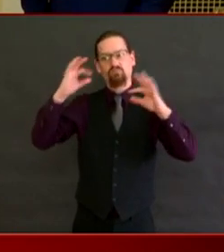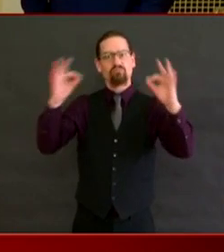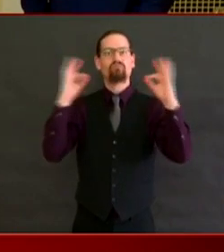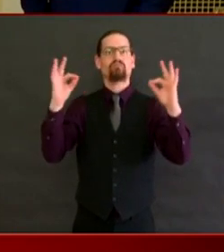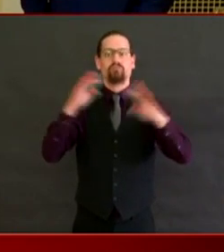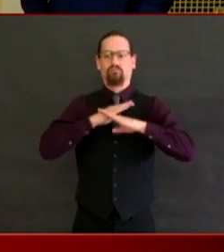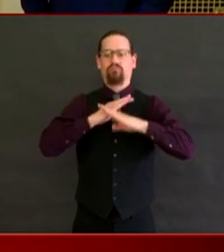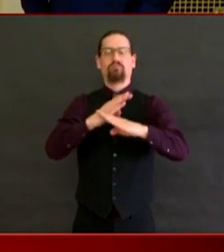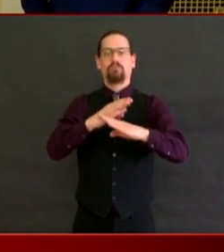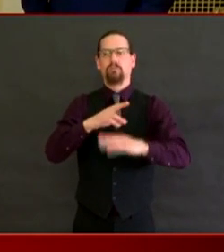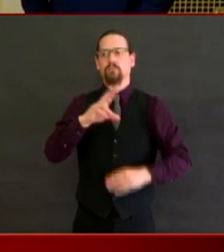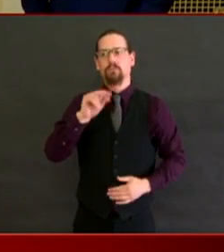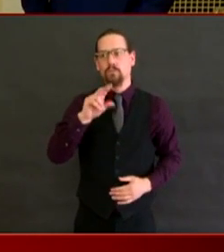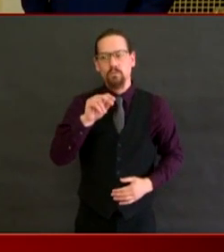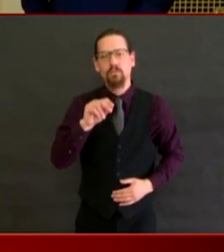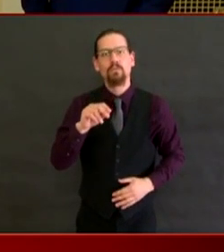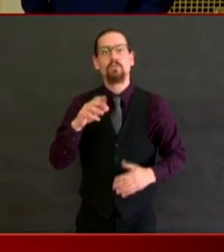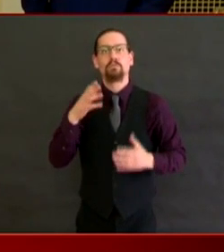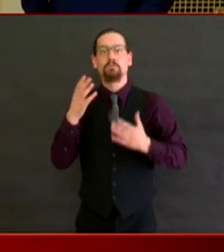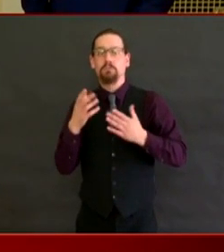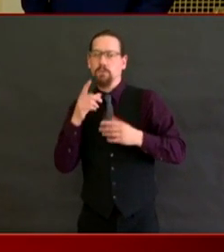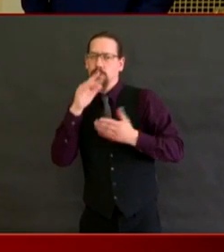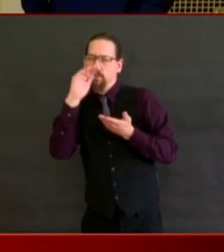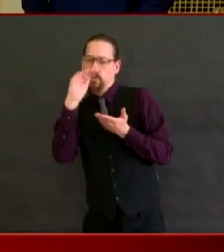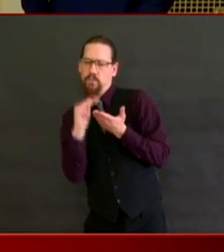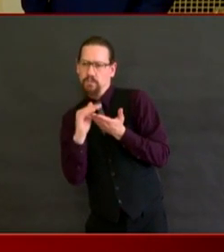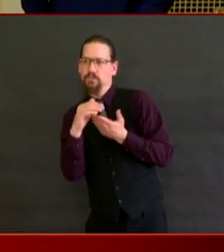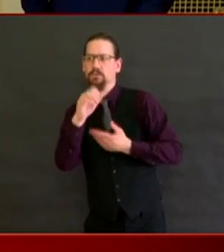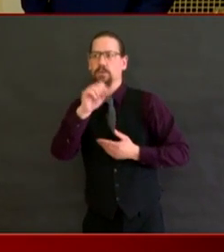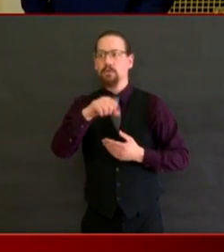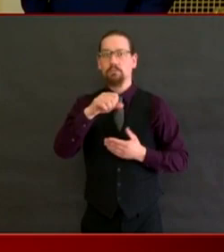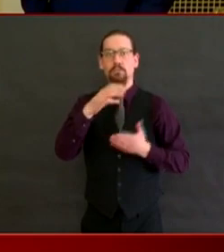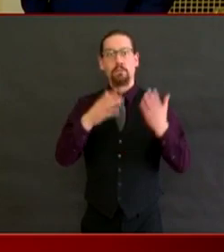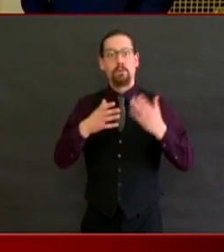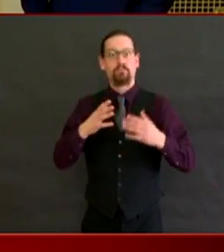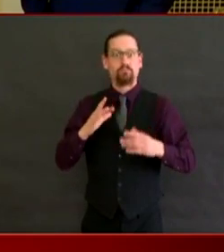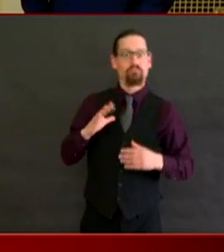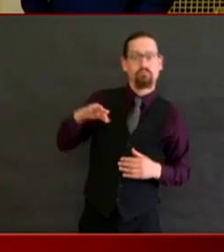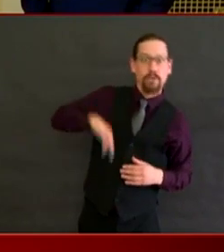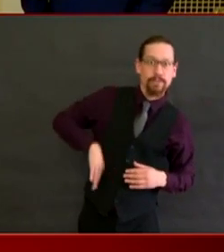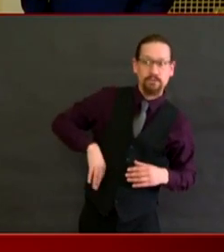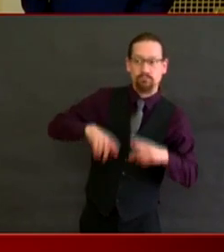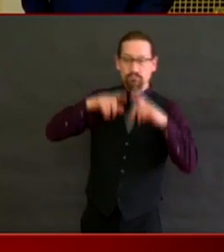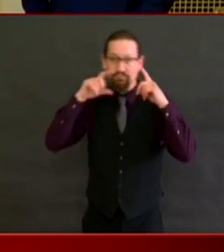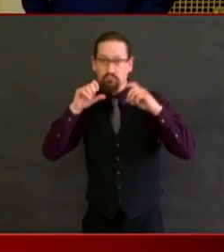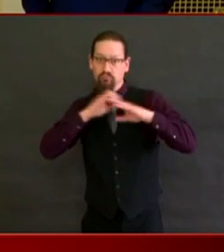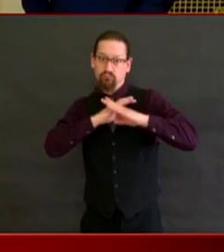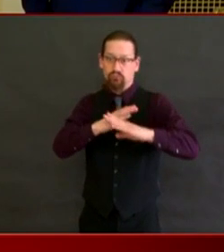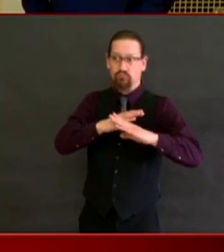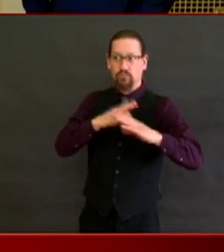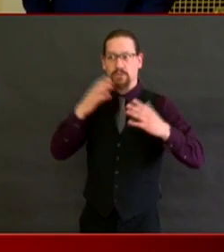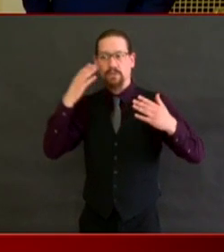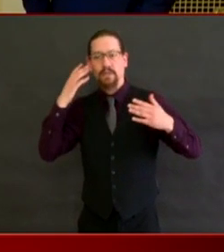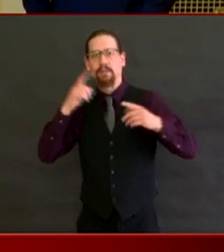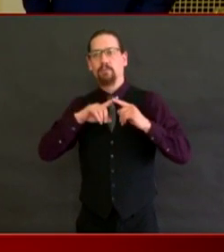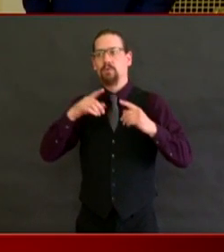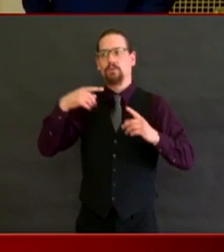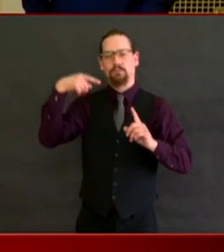somewhat, it might help for you to prevent giving somebody else the virus if you have